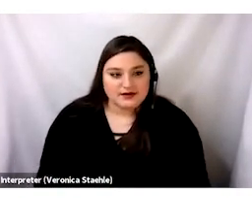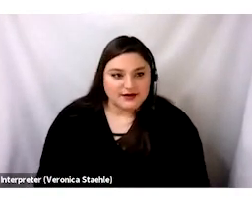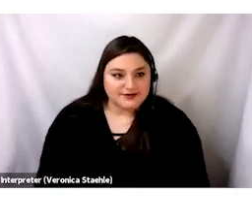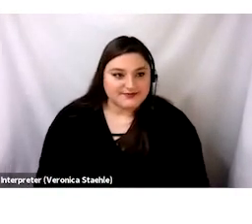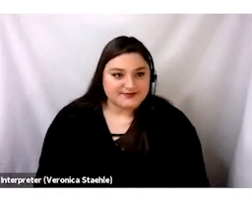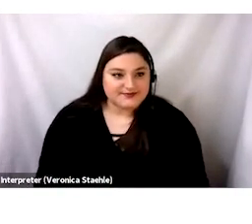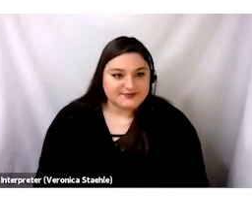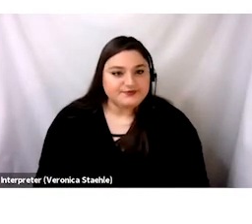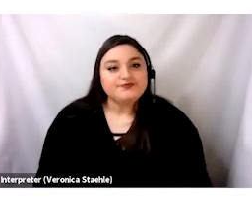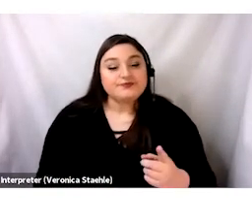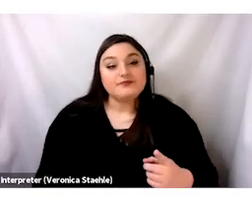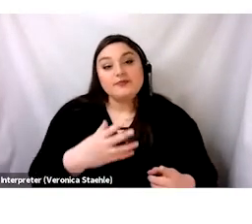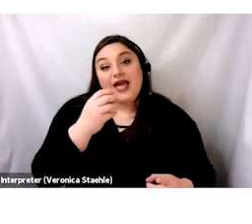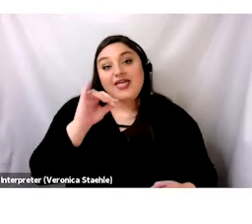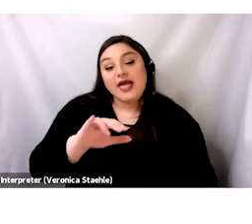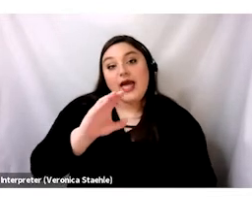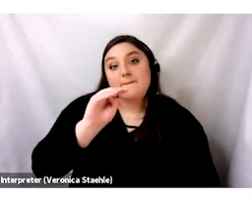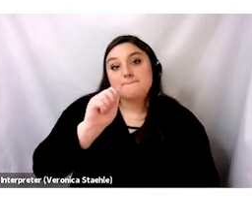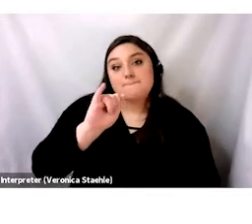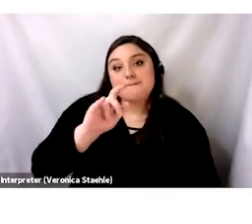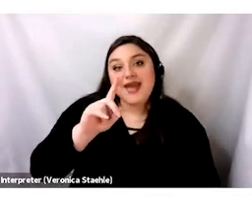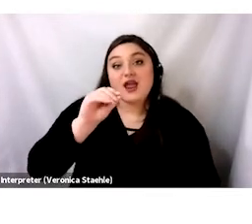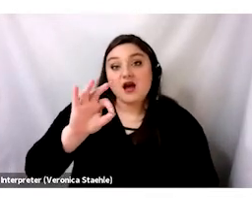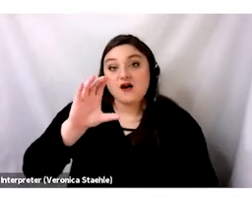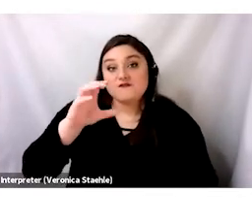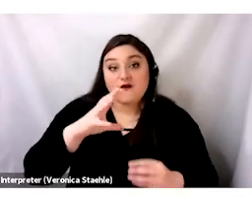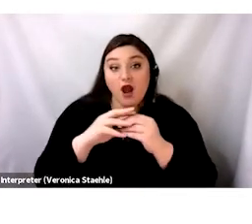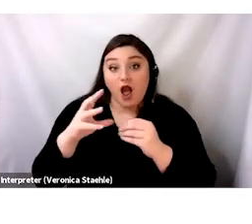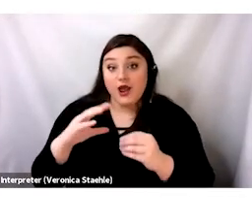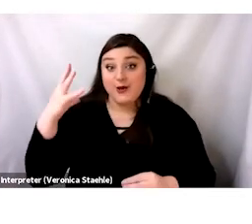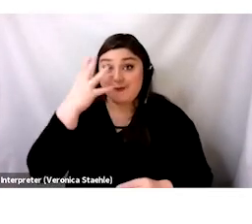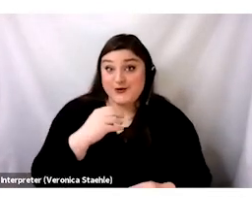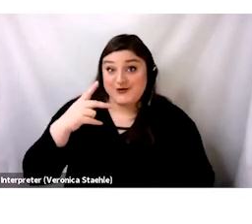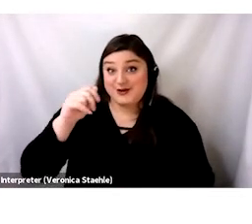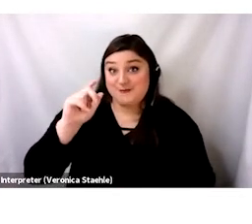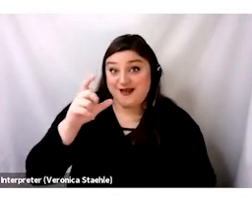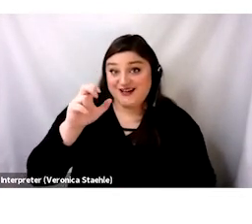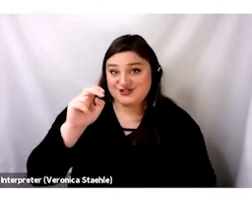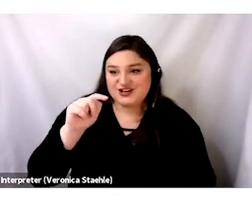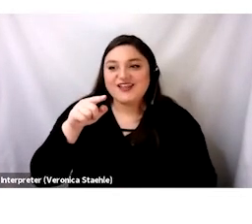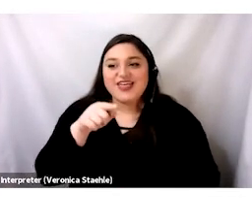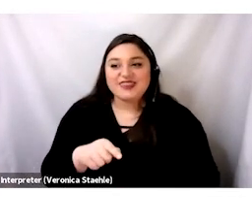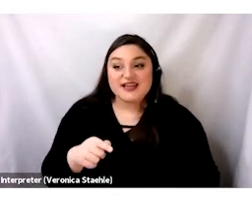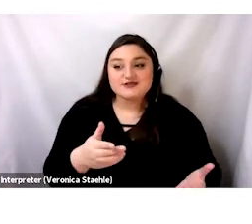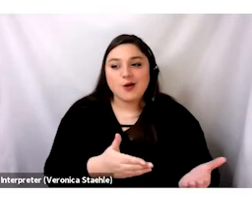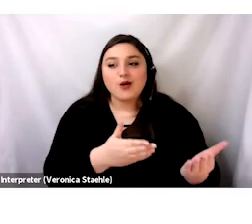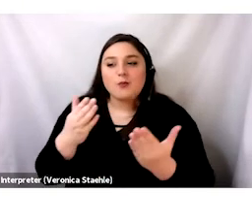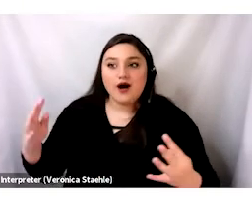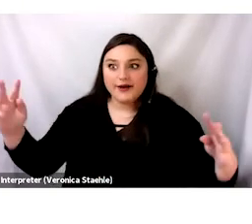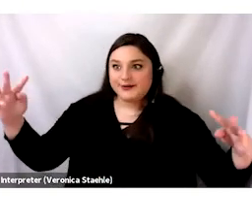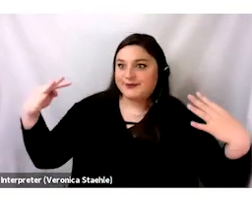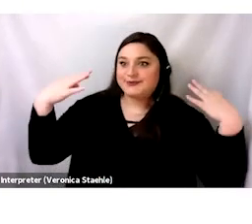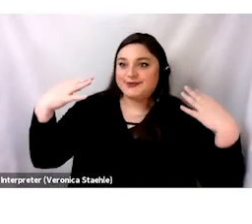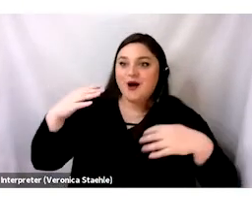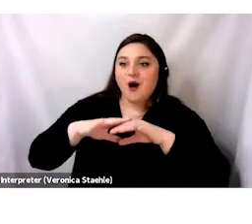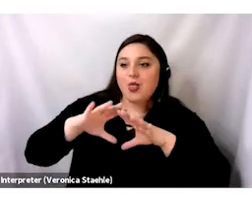Additionally, the Made of Cotton beauty pageant program advertised US cotton to the world stage. The beauty pageant was sponsored